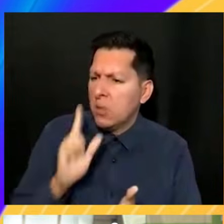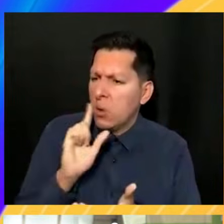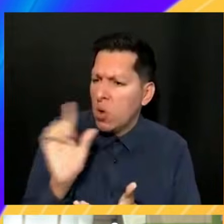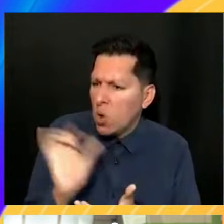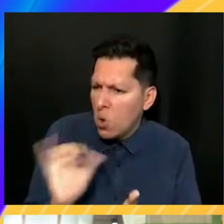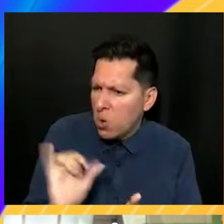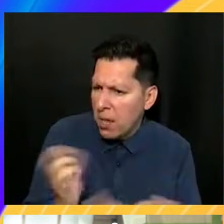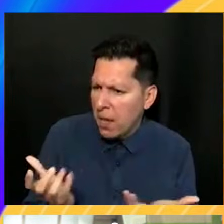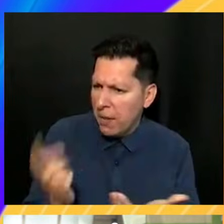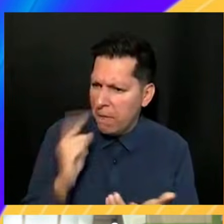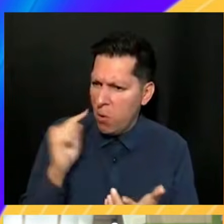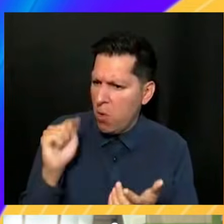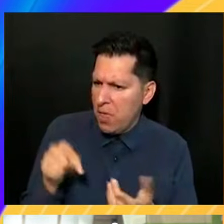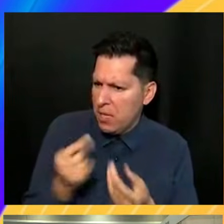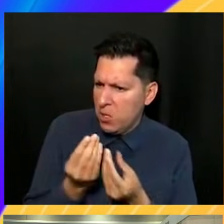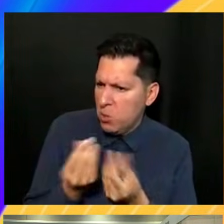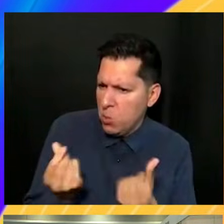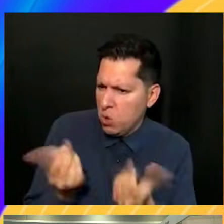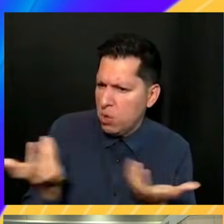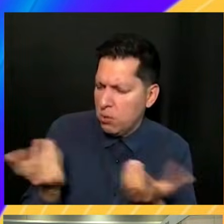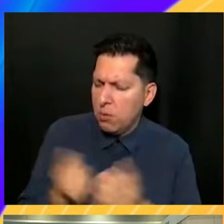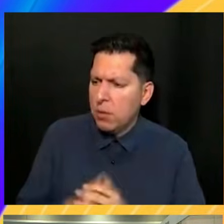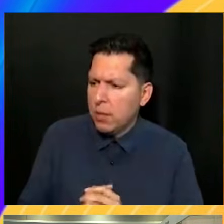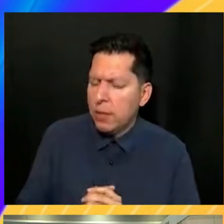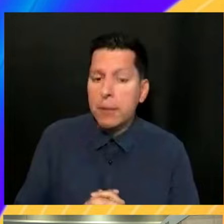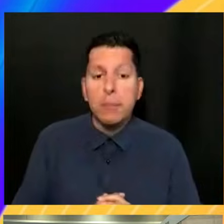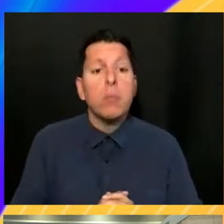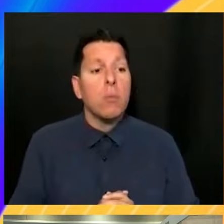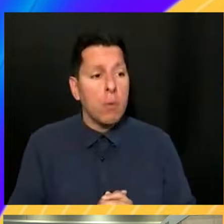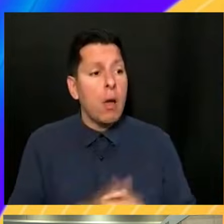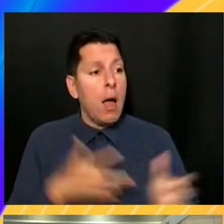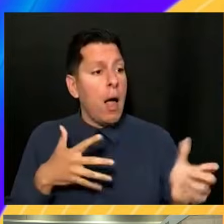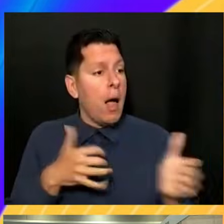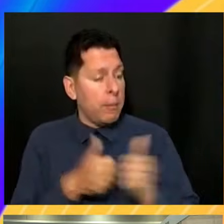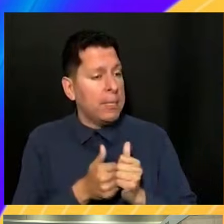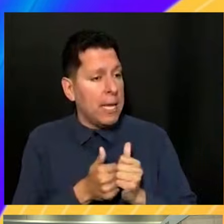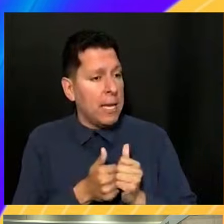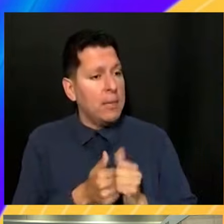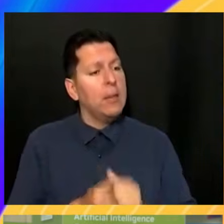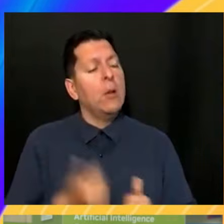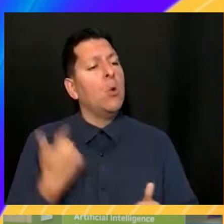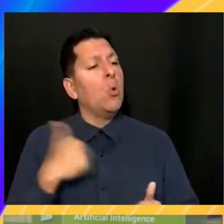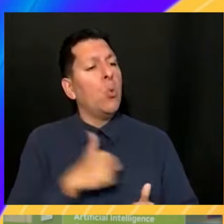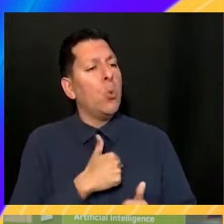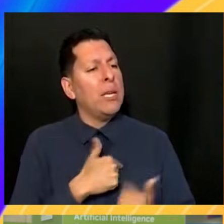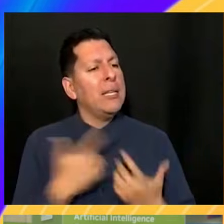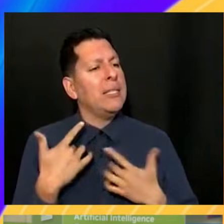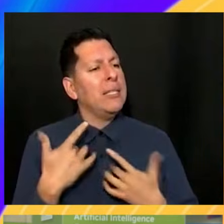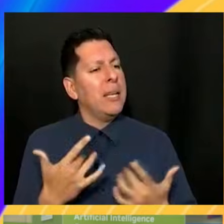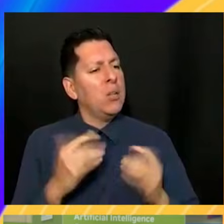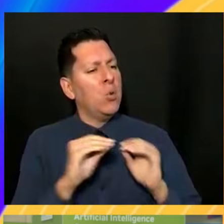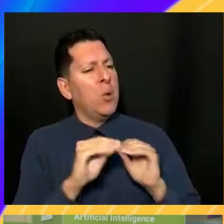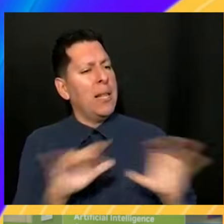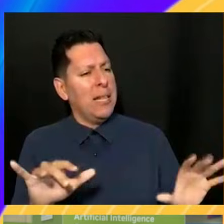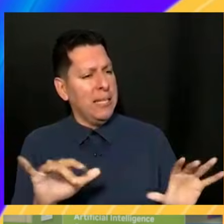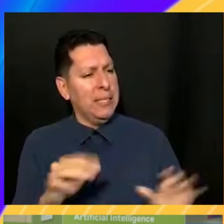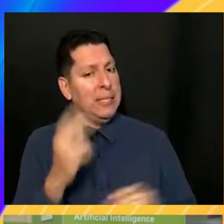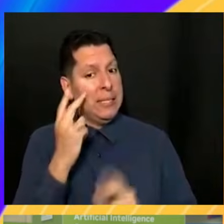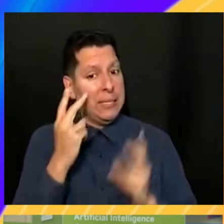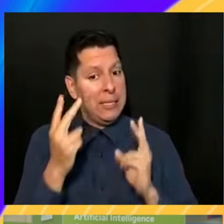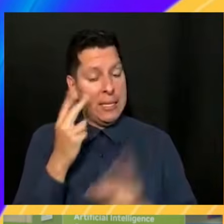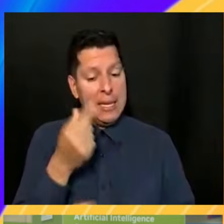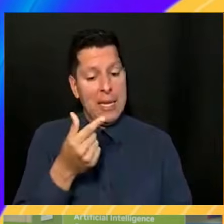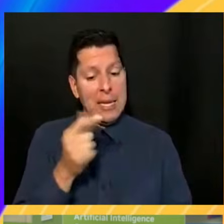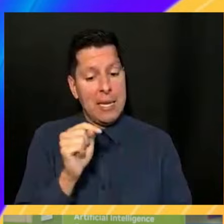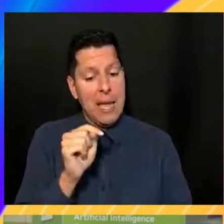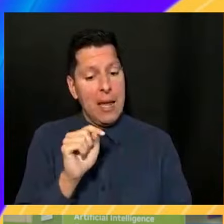solution? Yeah, so the update process is we release, so if you look at the GitHub repo, if you